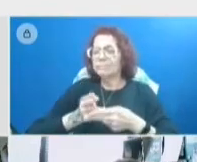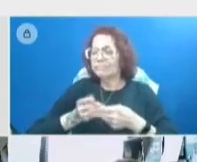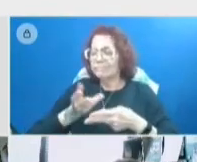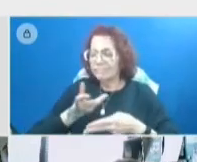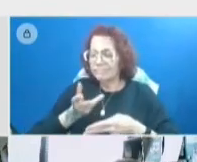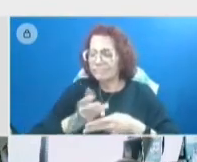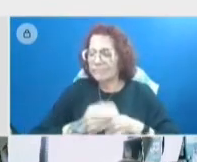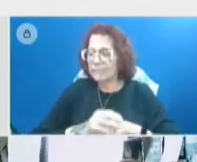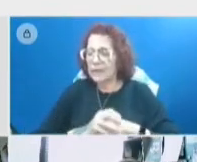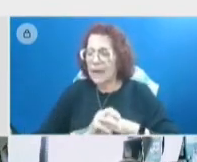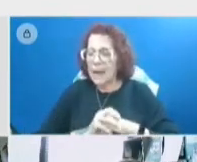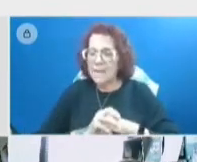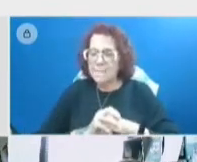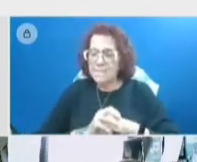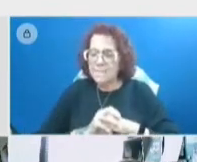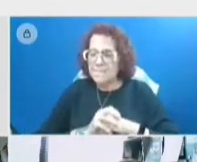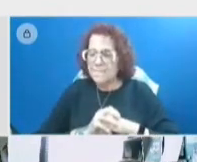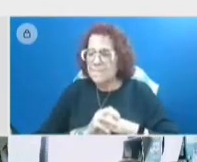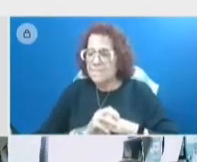week.